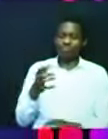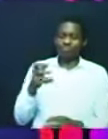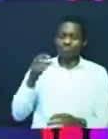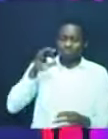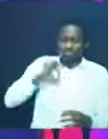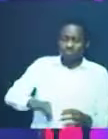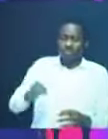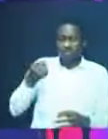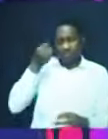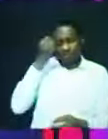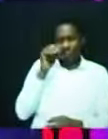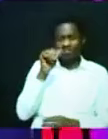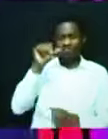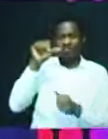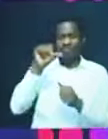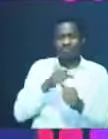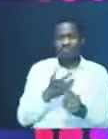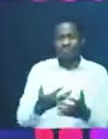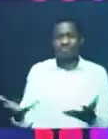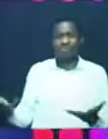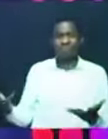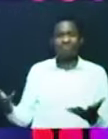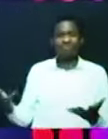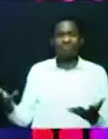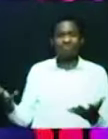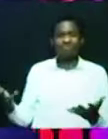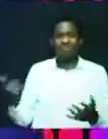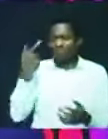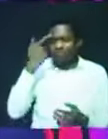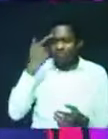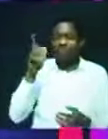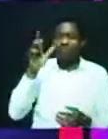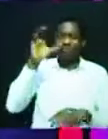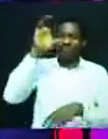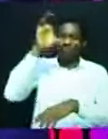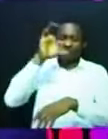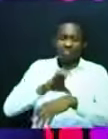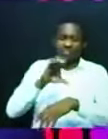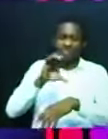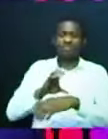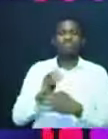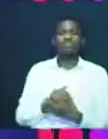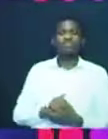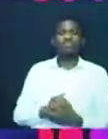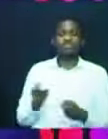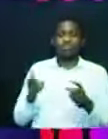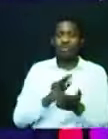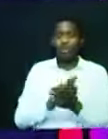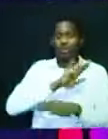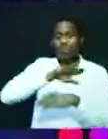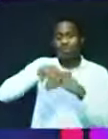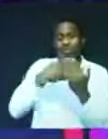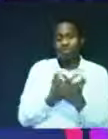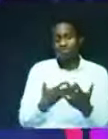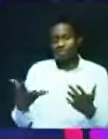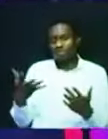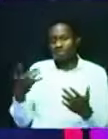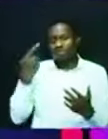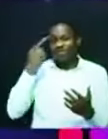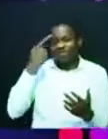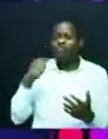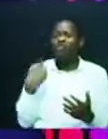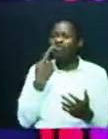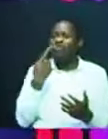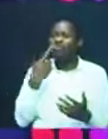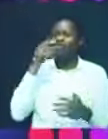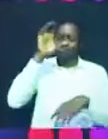F-O-R, for. He doesn't need it. For the church, He became all things for us. You know, Satan is a